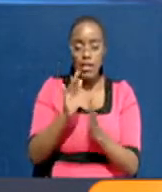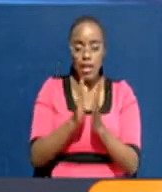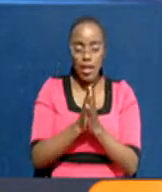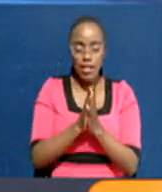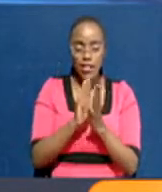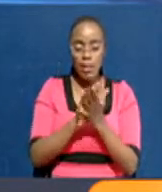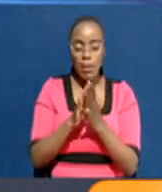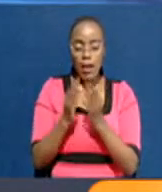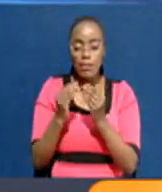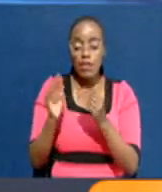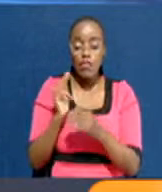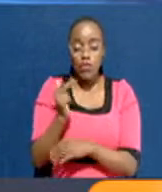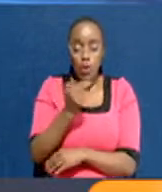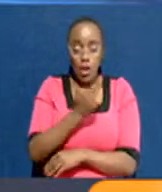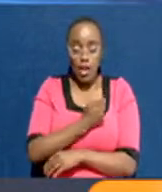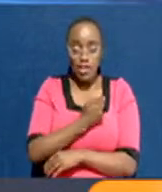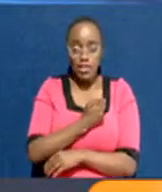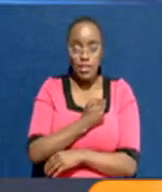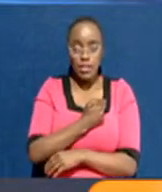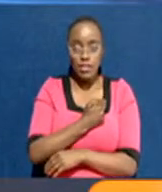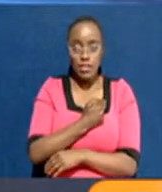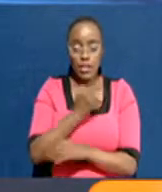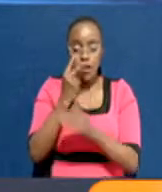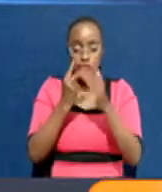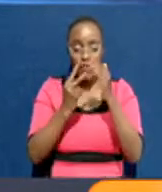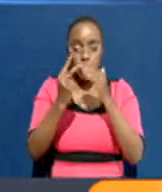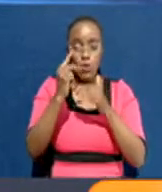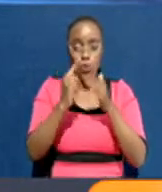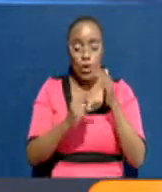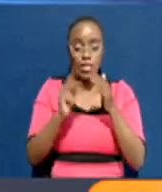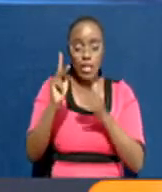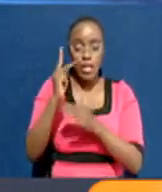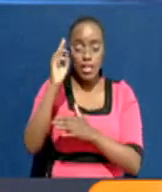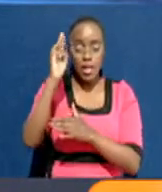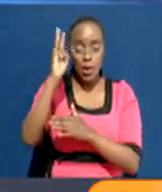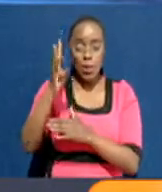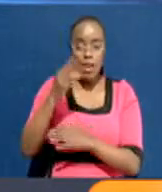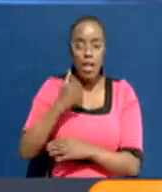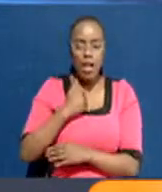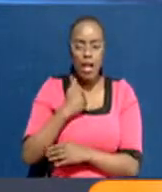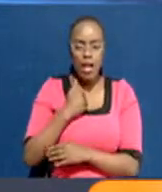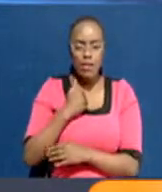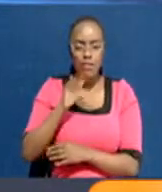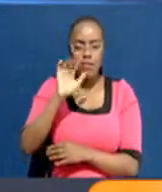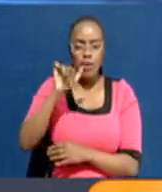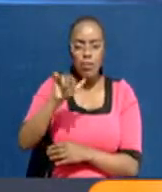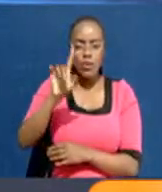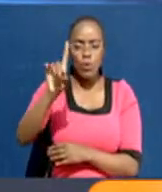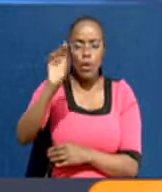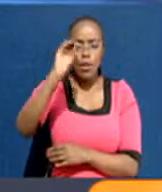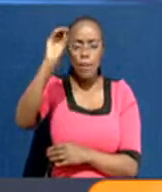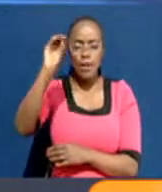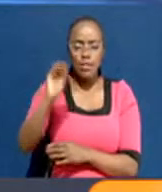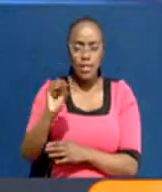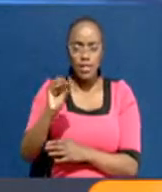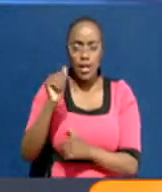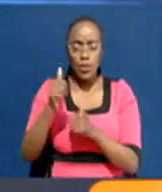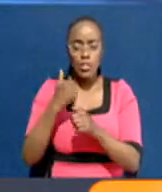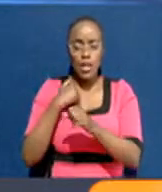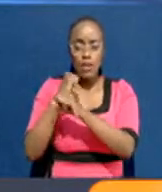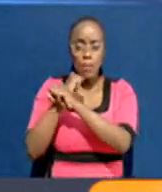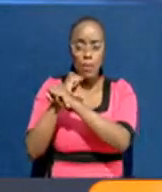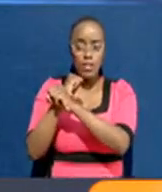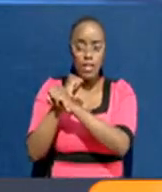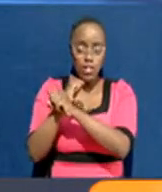So for us, our view is that Kenya will grow at a rate of about 5.1% this year. That's our projection,